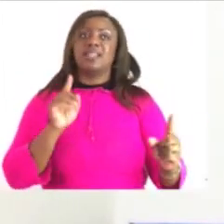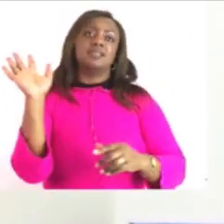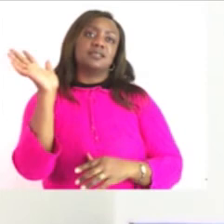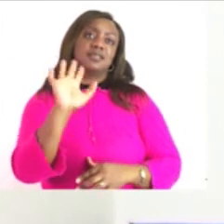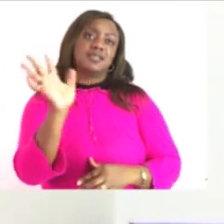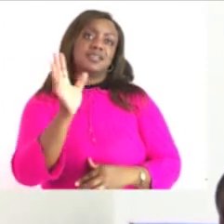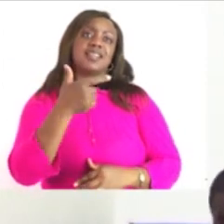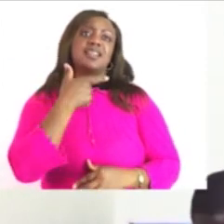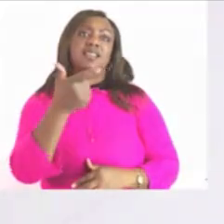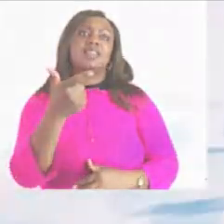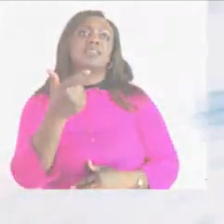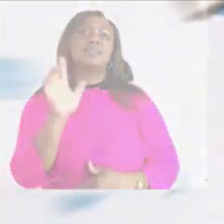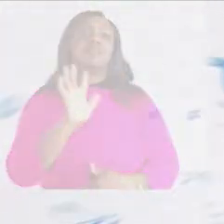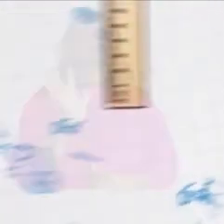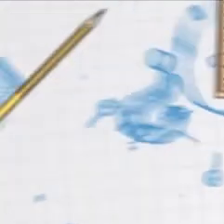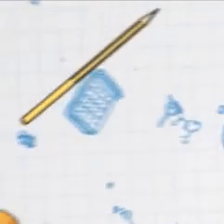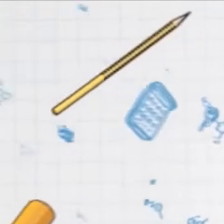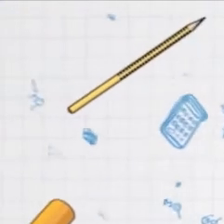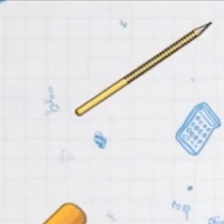day. Bye-bye.